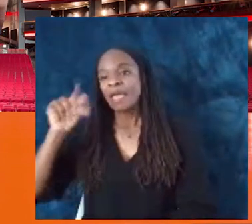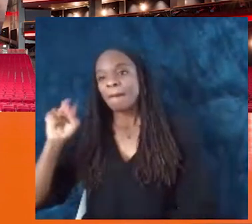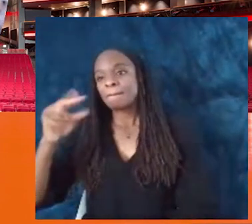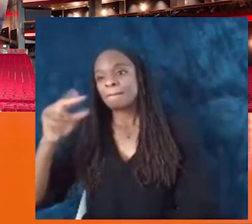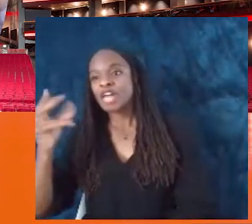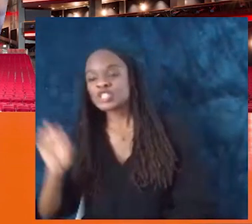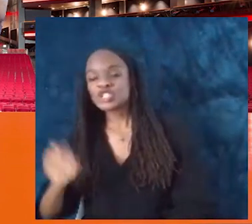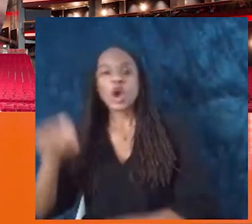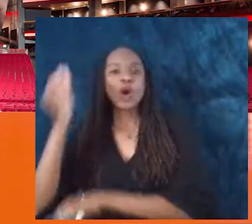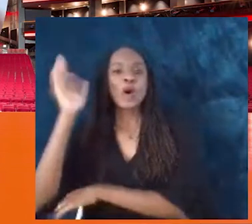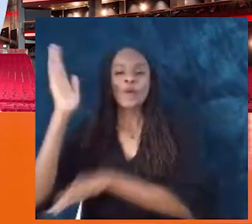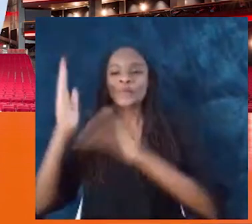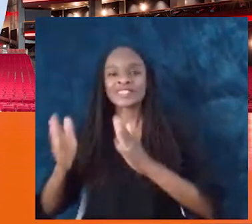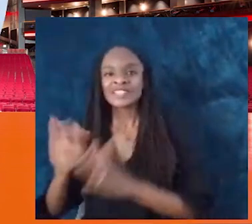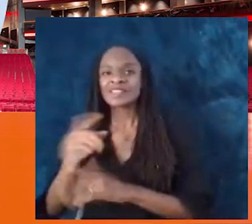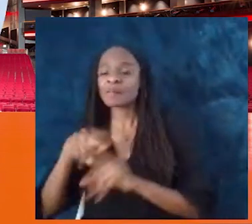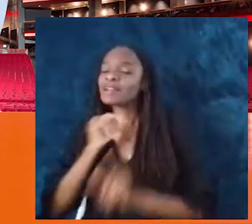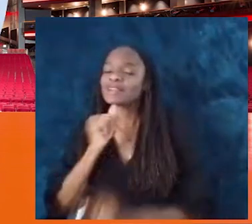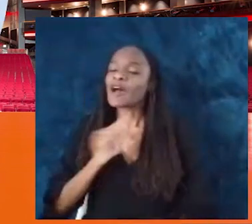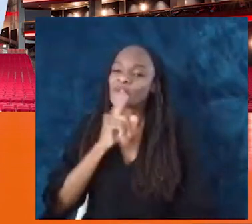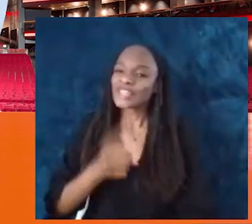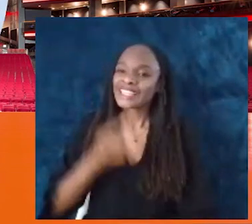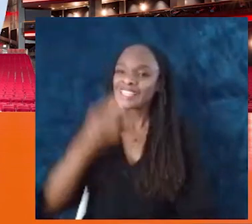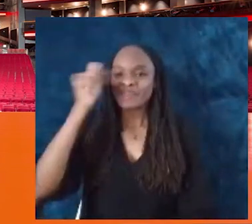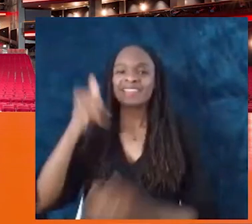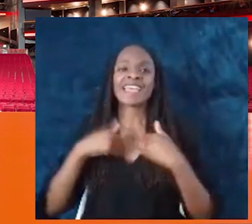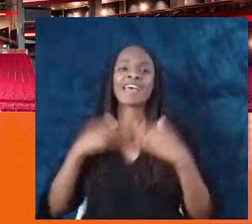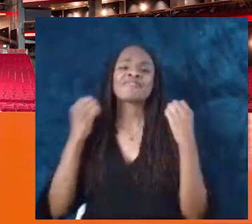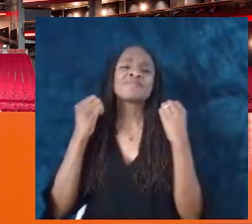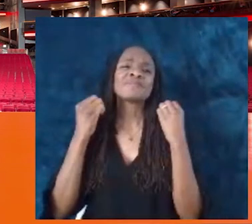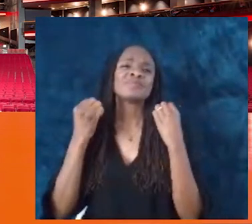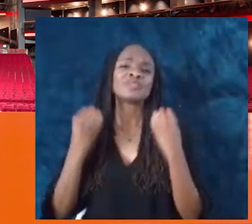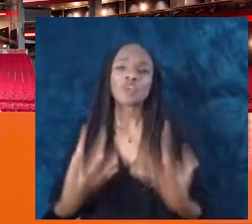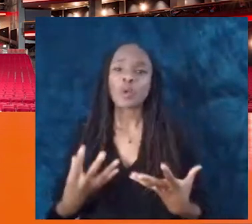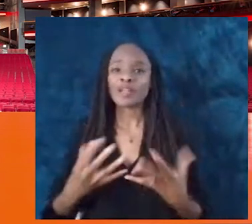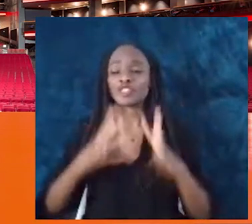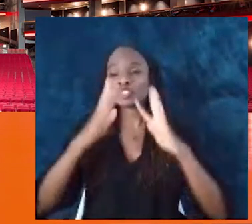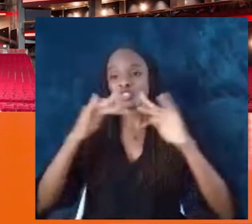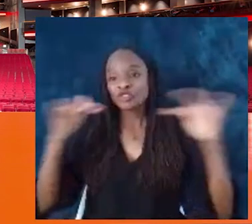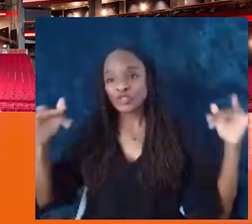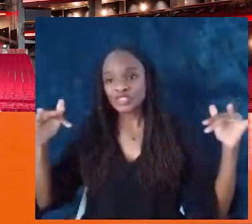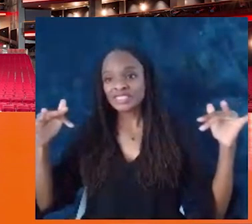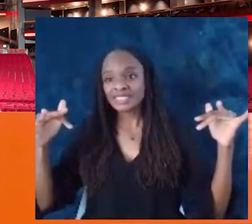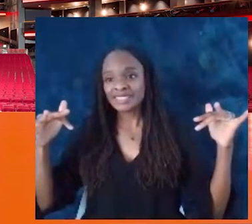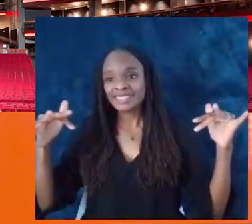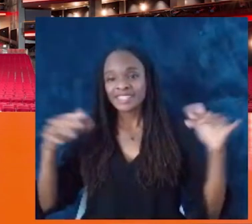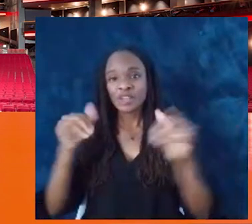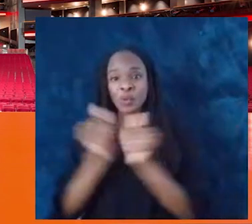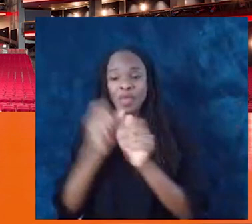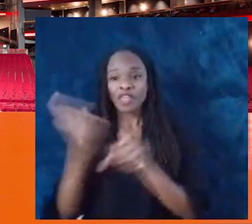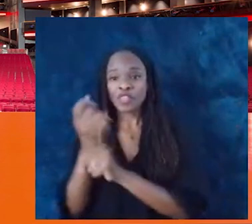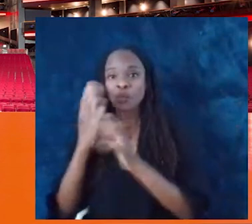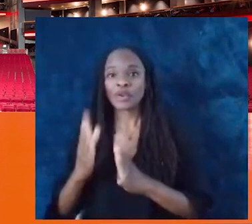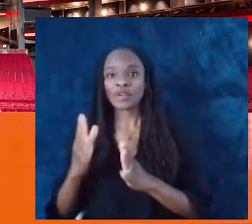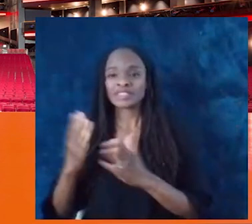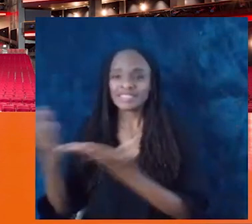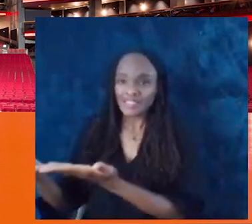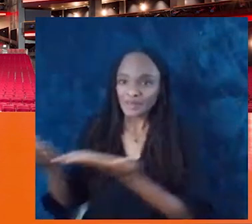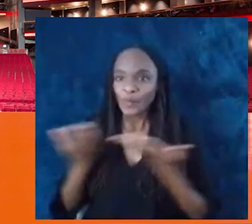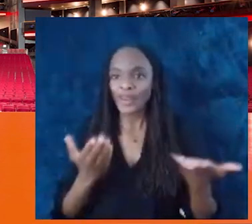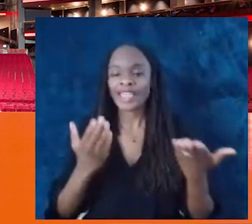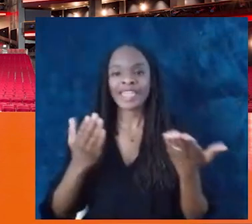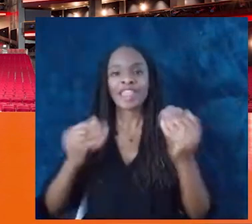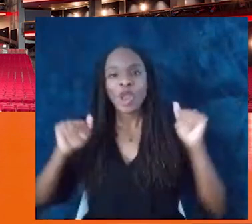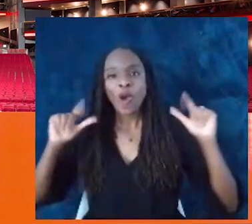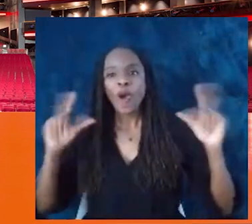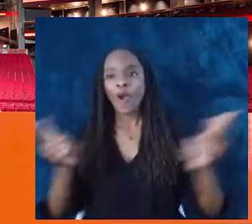presenters, but not really, because we have so much diversity even within these winners. Let's bring in all of our